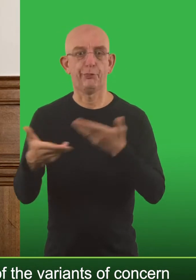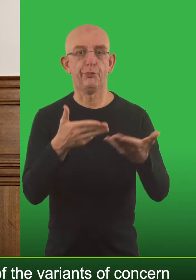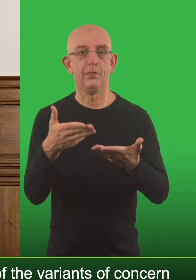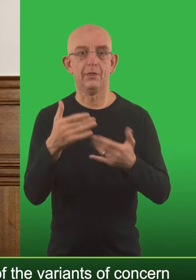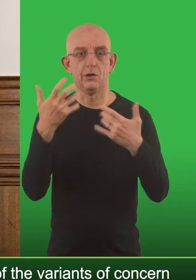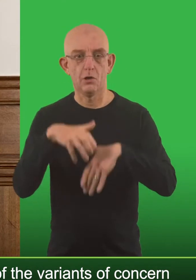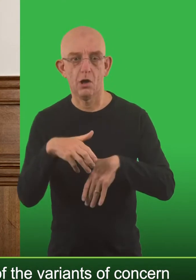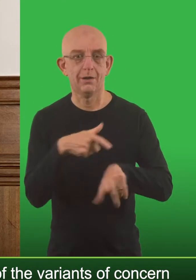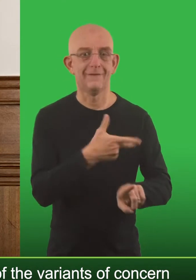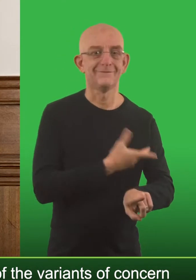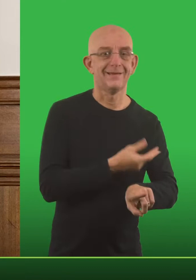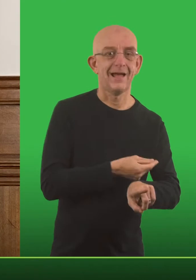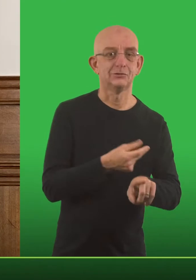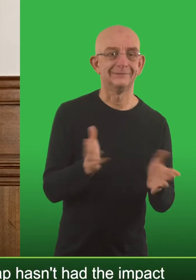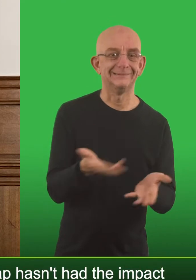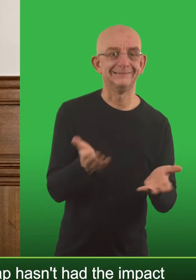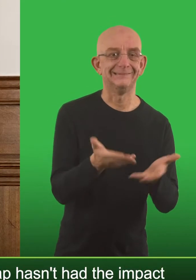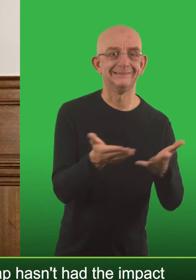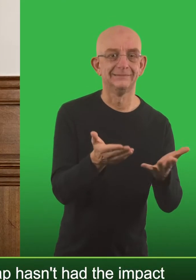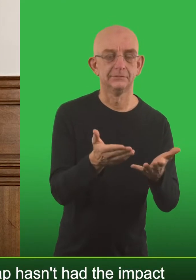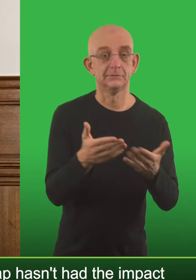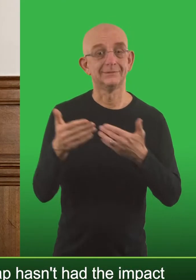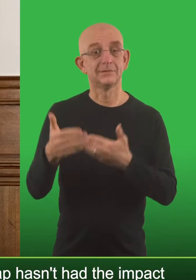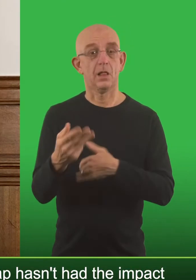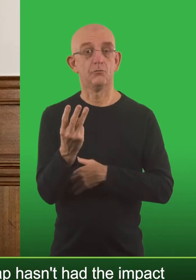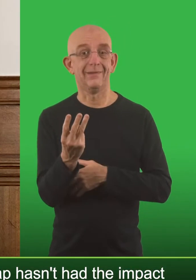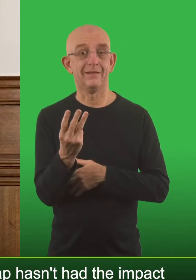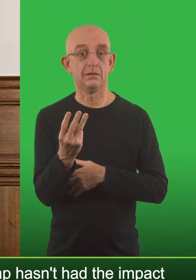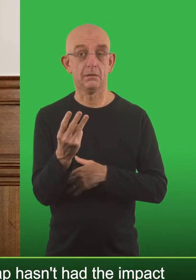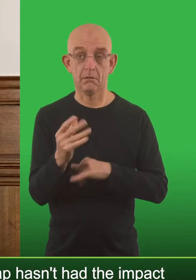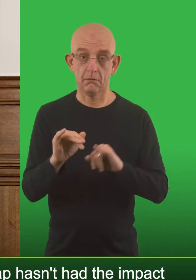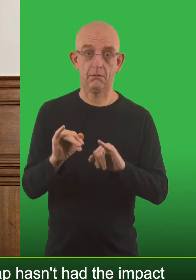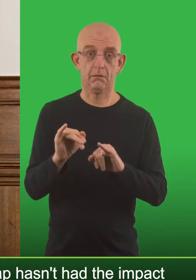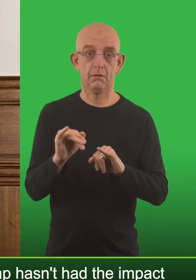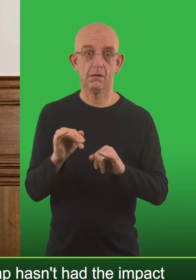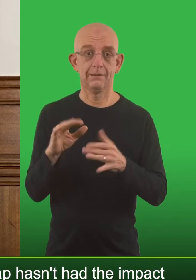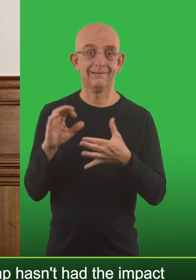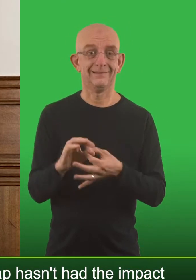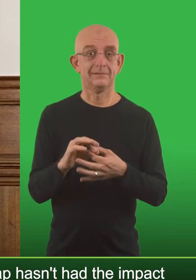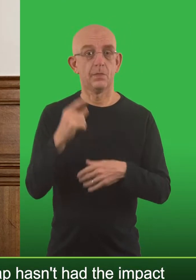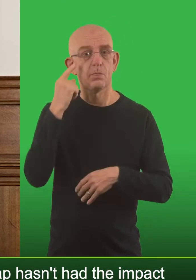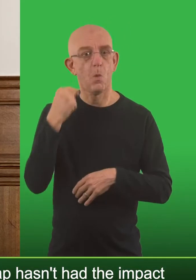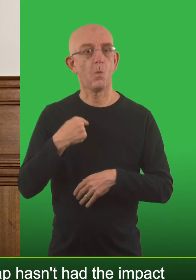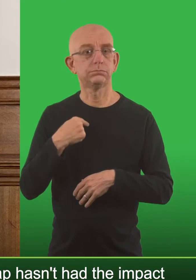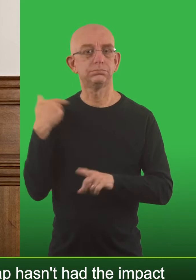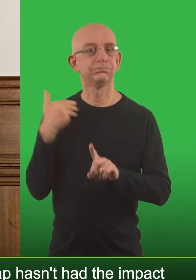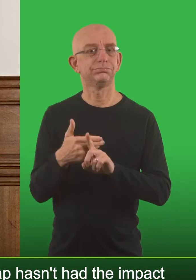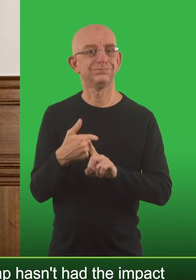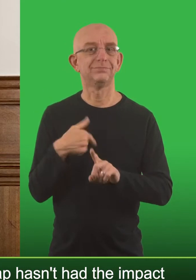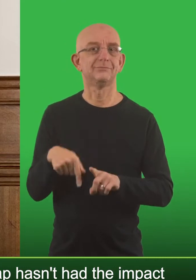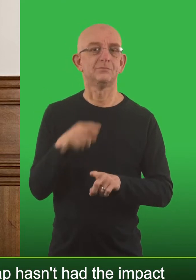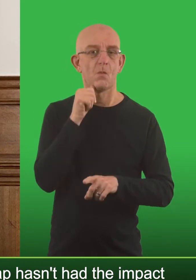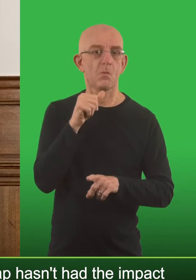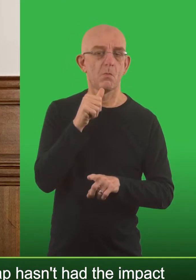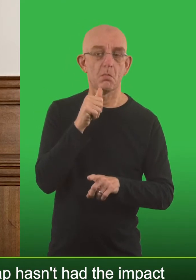of concern and the vaccination. It's fair to say that the step 3 of the roadmap hasn't had